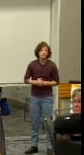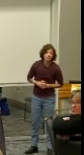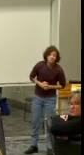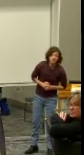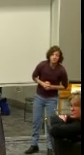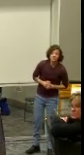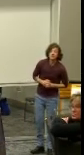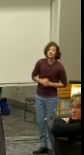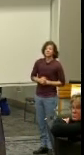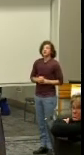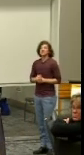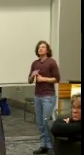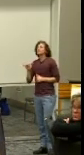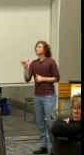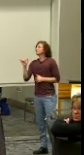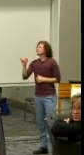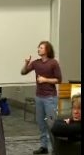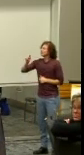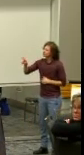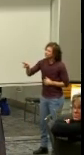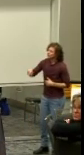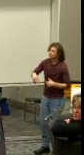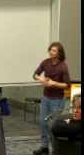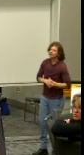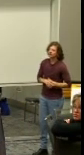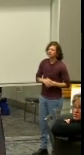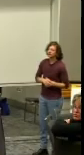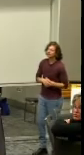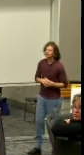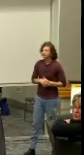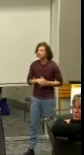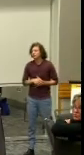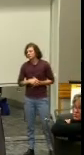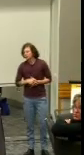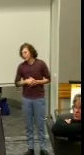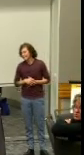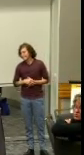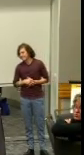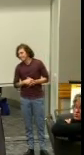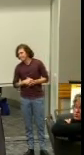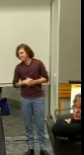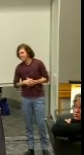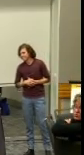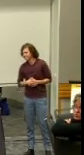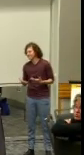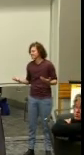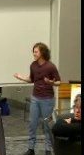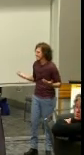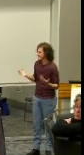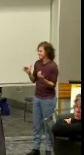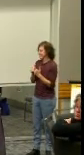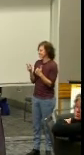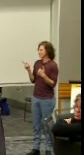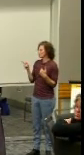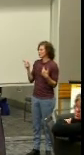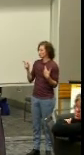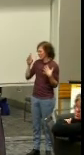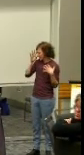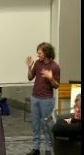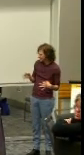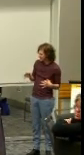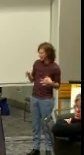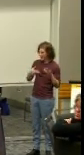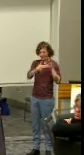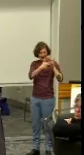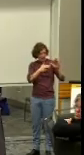my question is similar. How you decided to call which units IDD versus